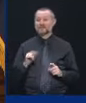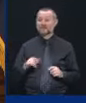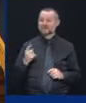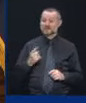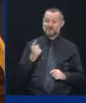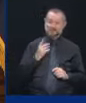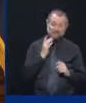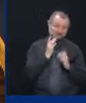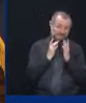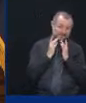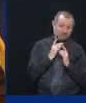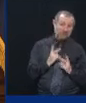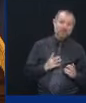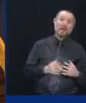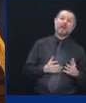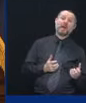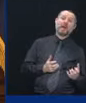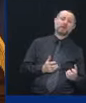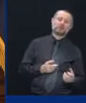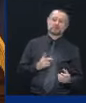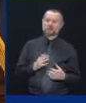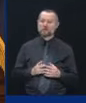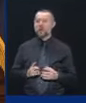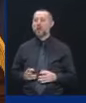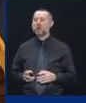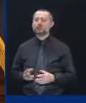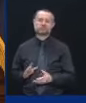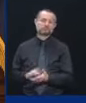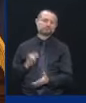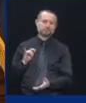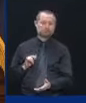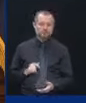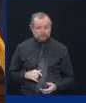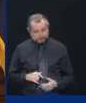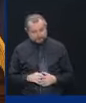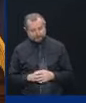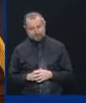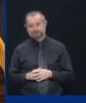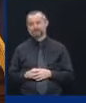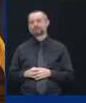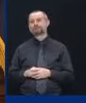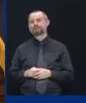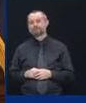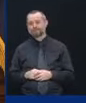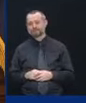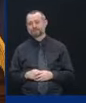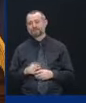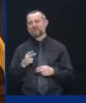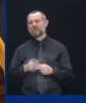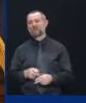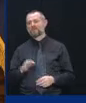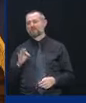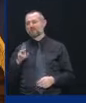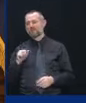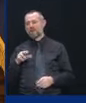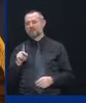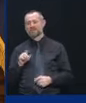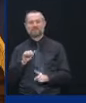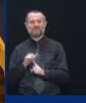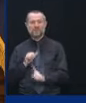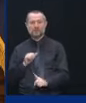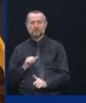high demand, what might happen? There may be fraud. We've already seen